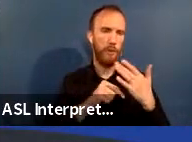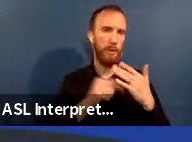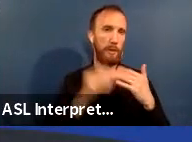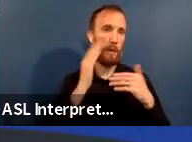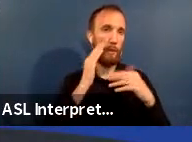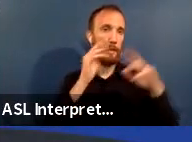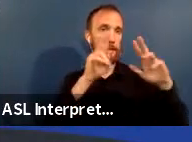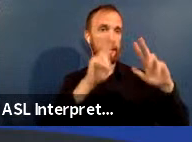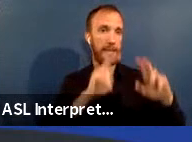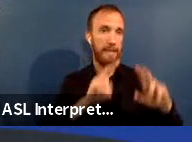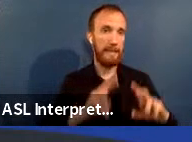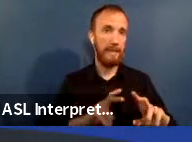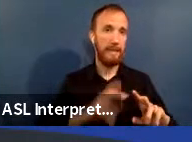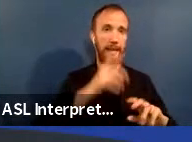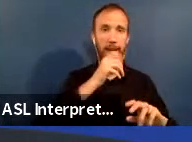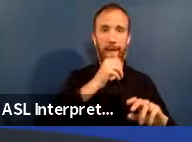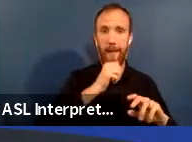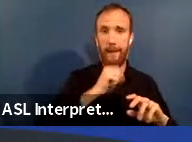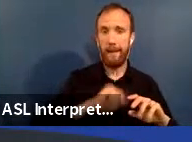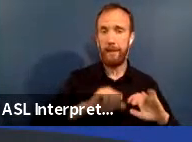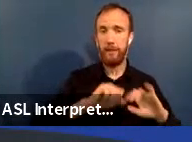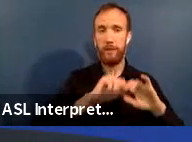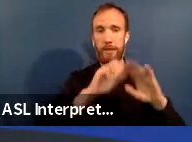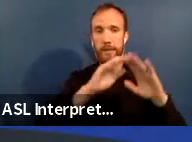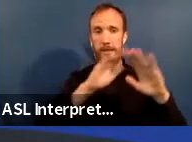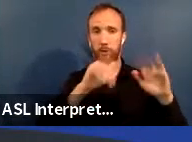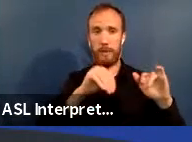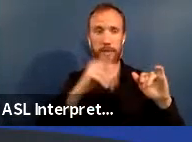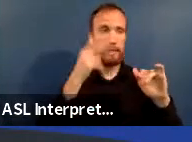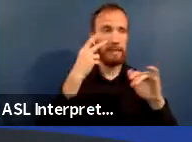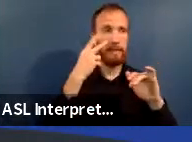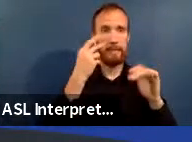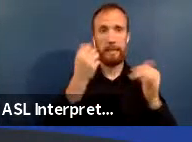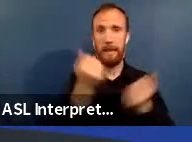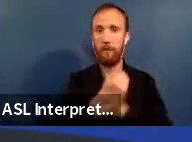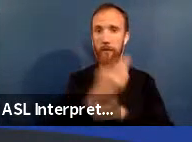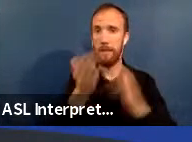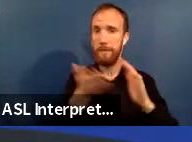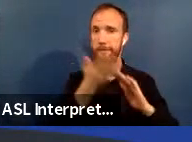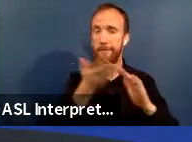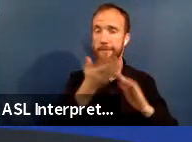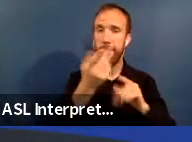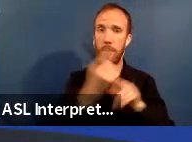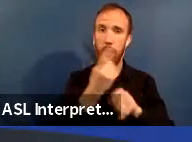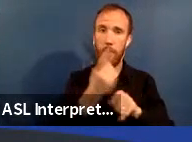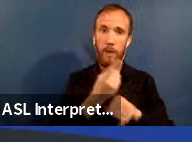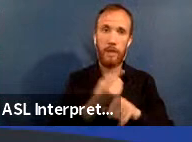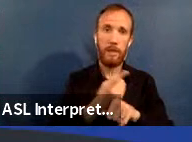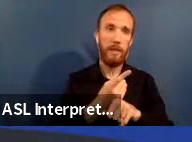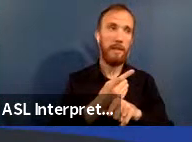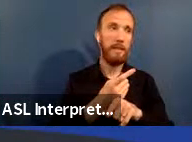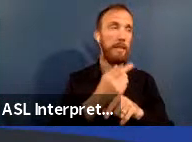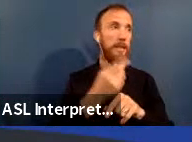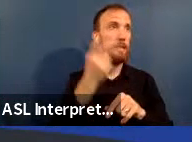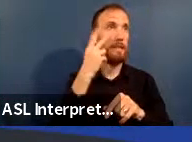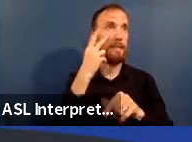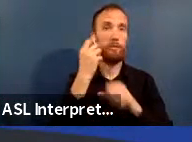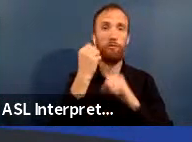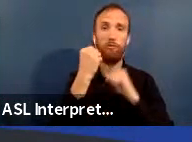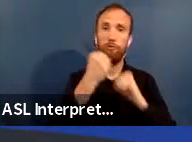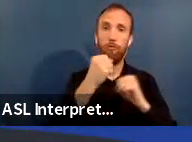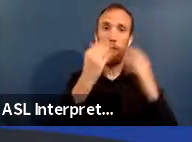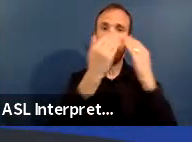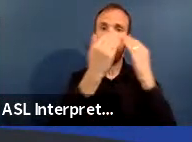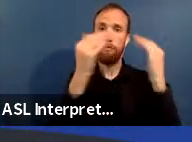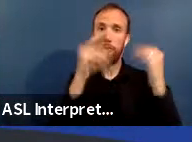and condition of all of the existing systems in these buildings, the roof, the walls, the flooring, the